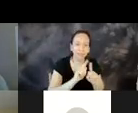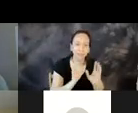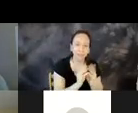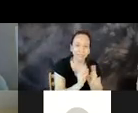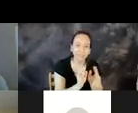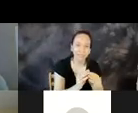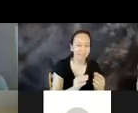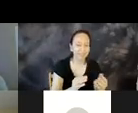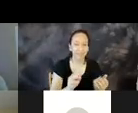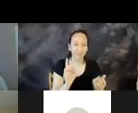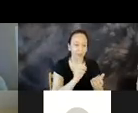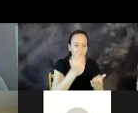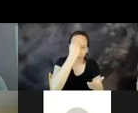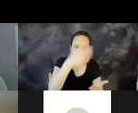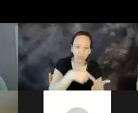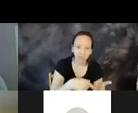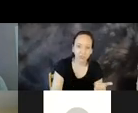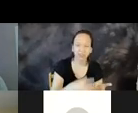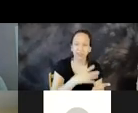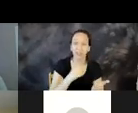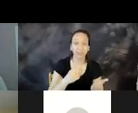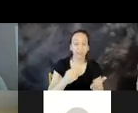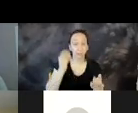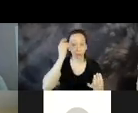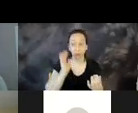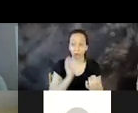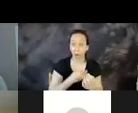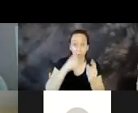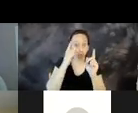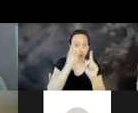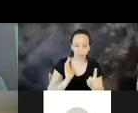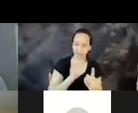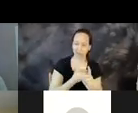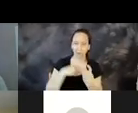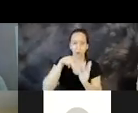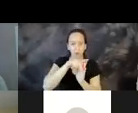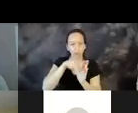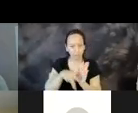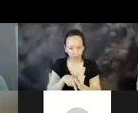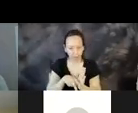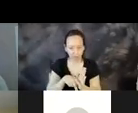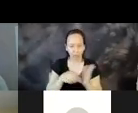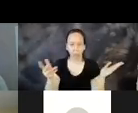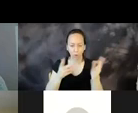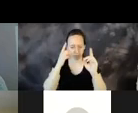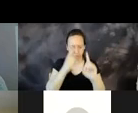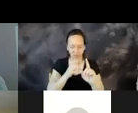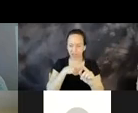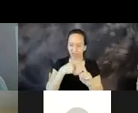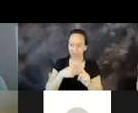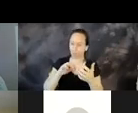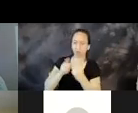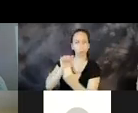Next, we identified our goal and guiding principles. We then decided on a methodology or approach for choosing which MBTA stops